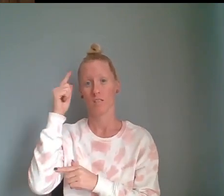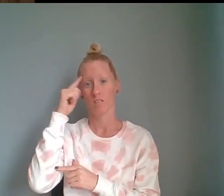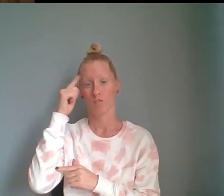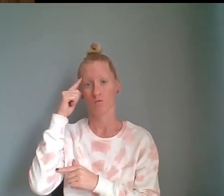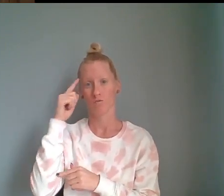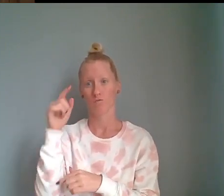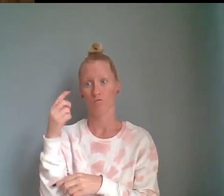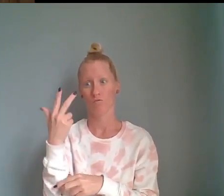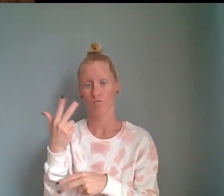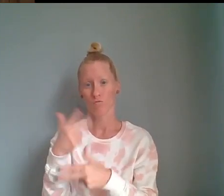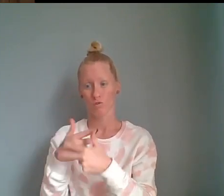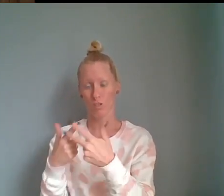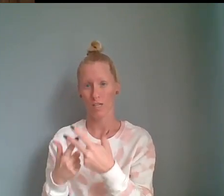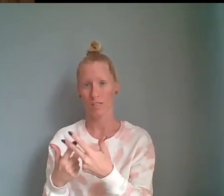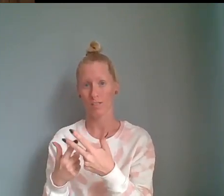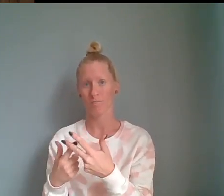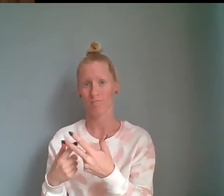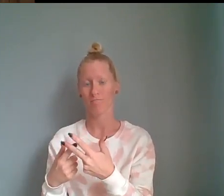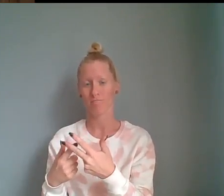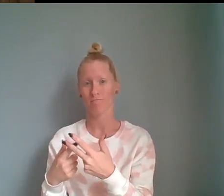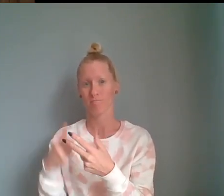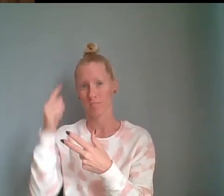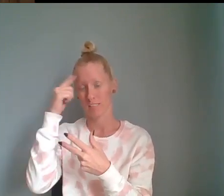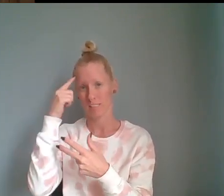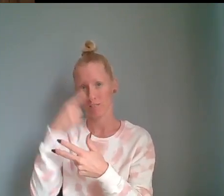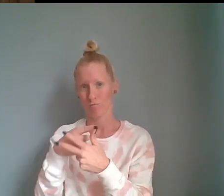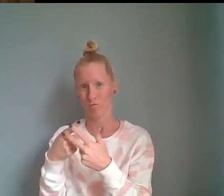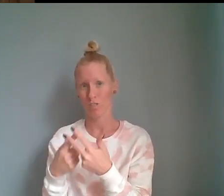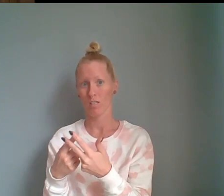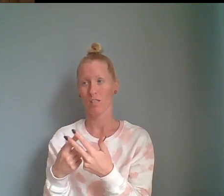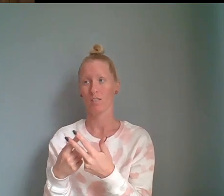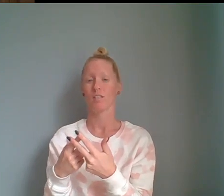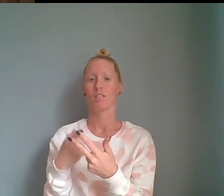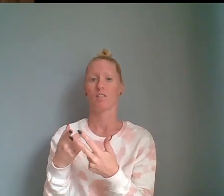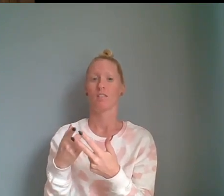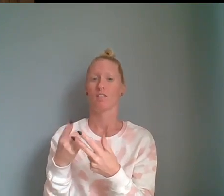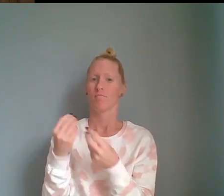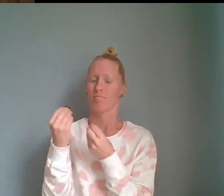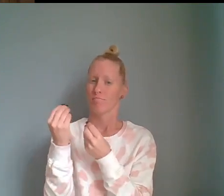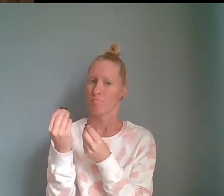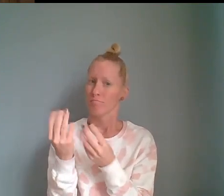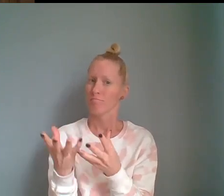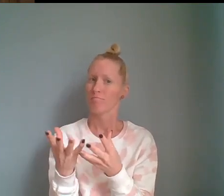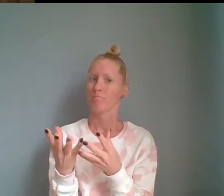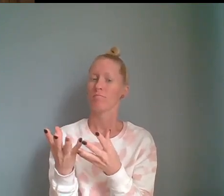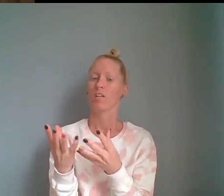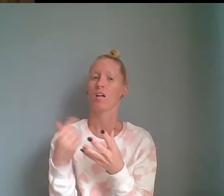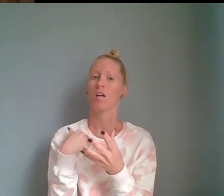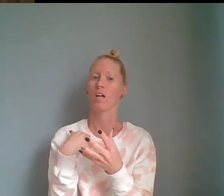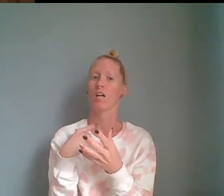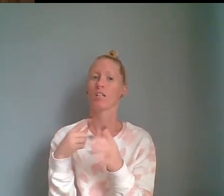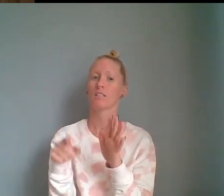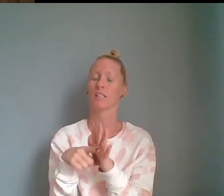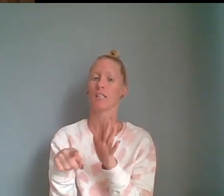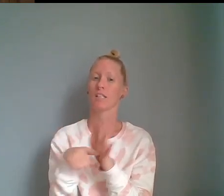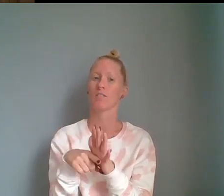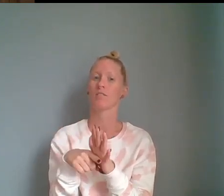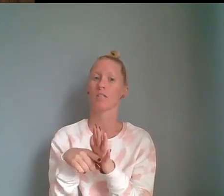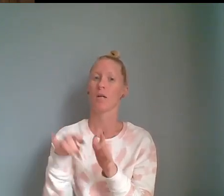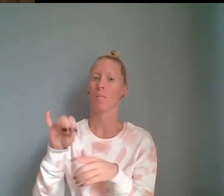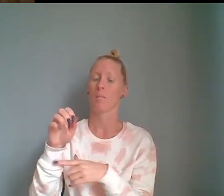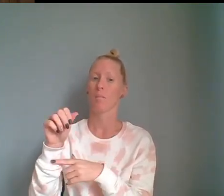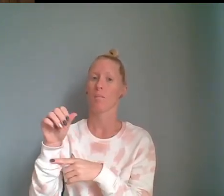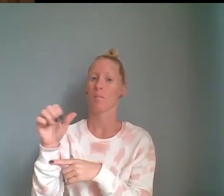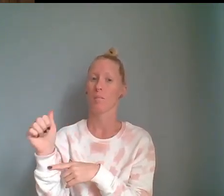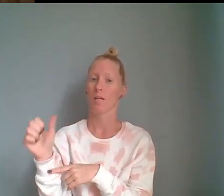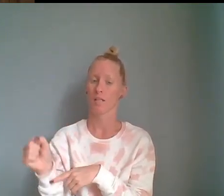this negative cognitive triad is fed by specific cognitive deficits or biases. So depressed people show